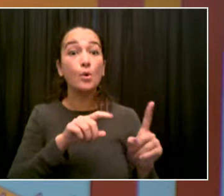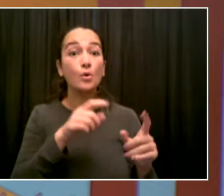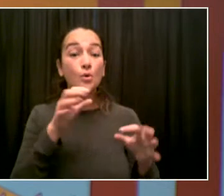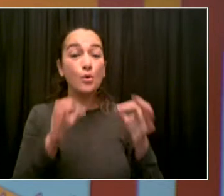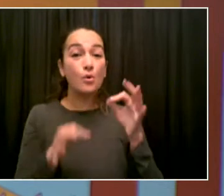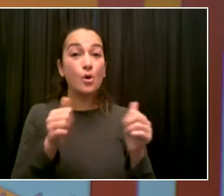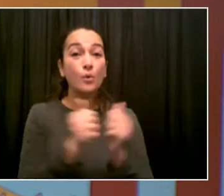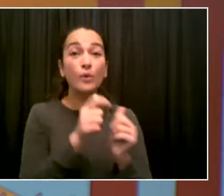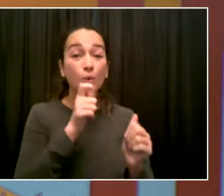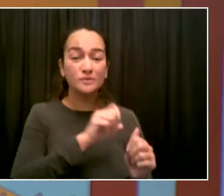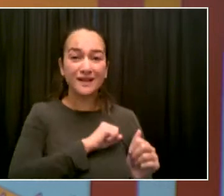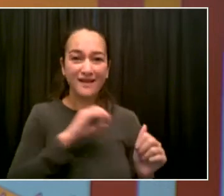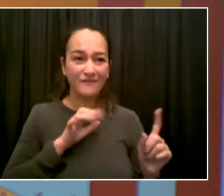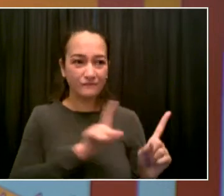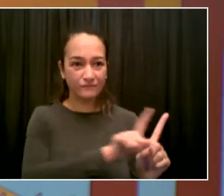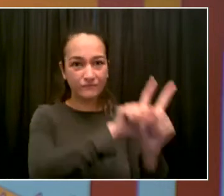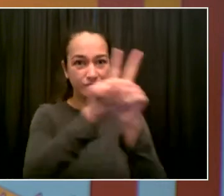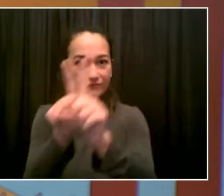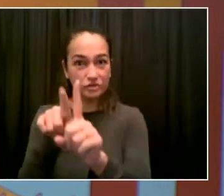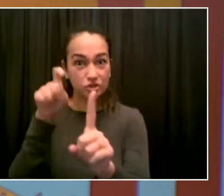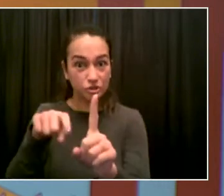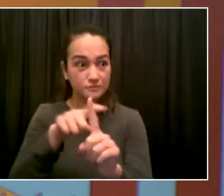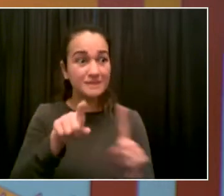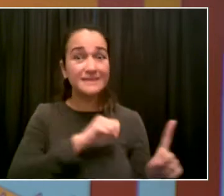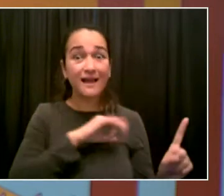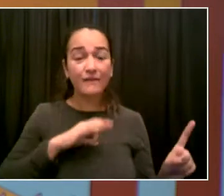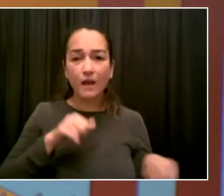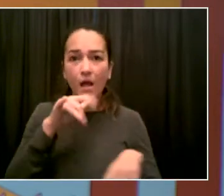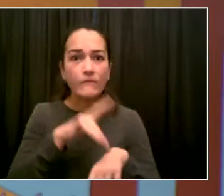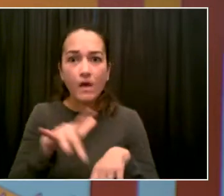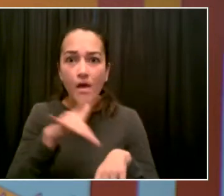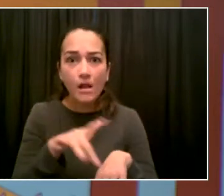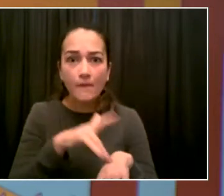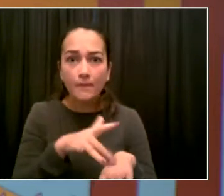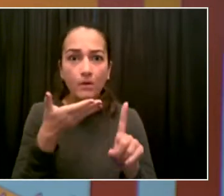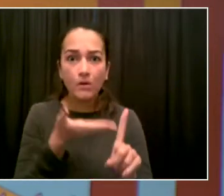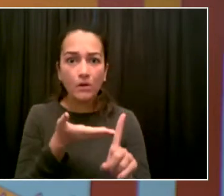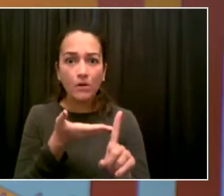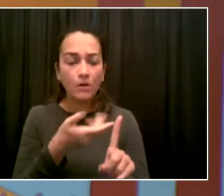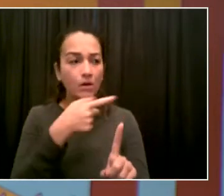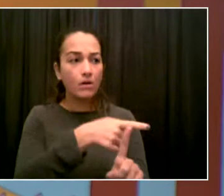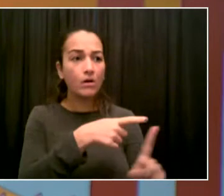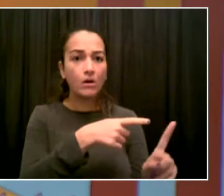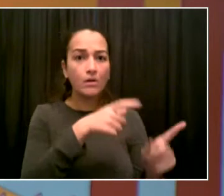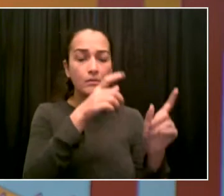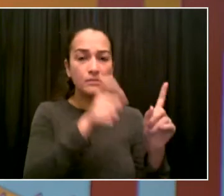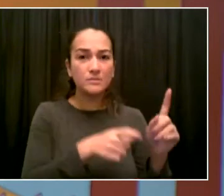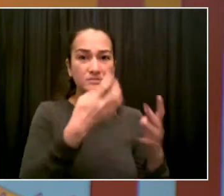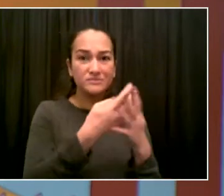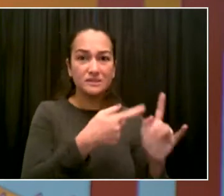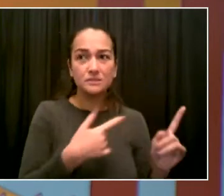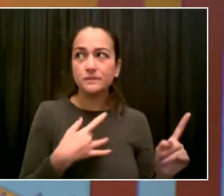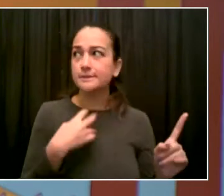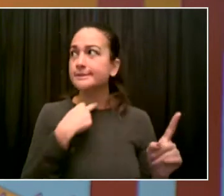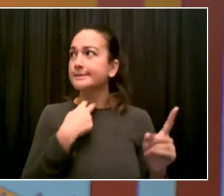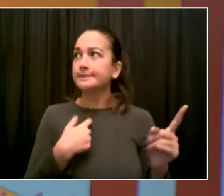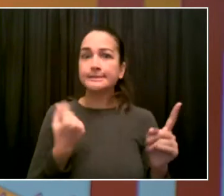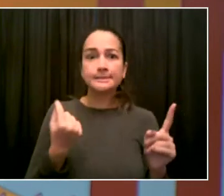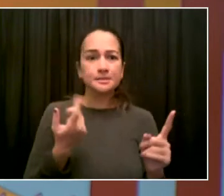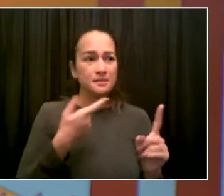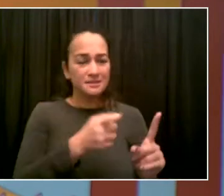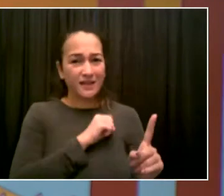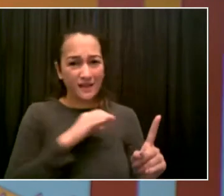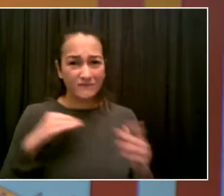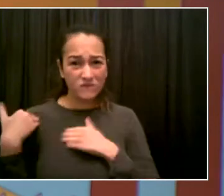understanding that everything very, very tragically got set in motion by COVID because of all the disruption and the amount of